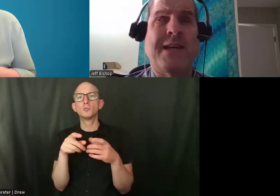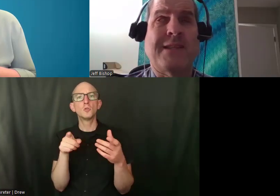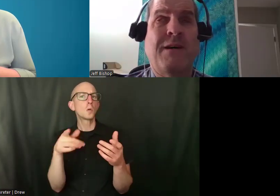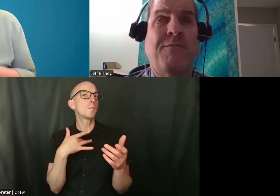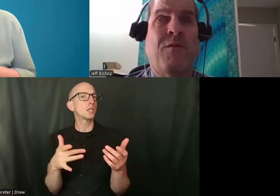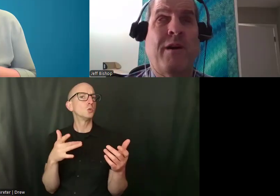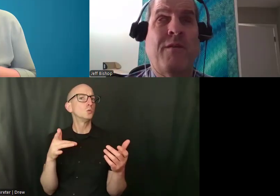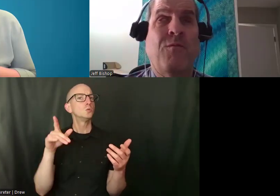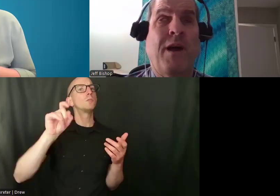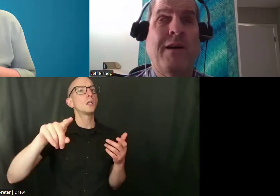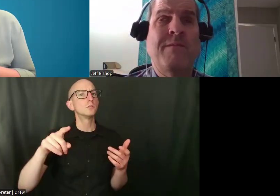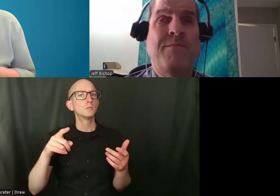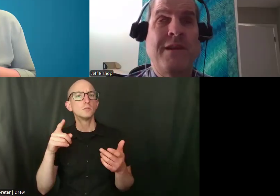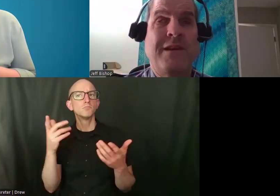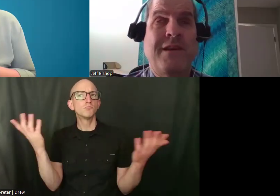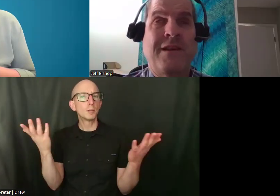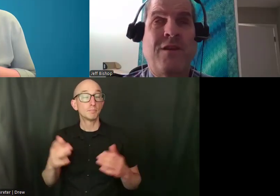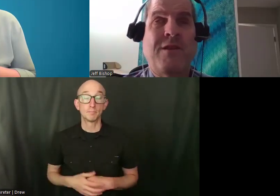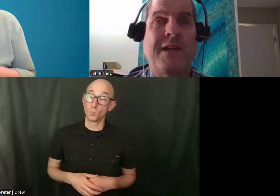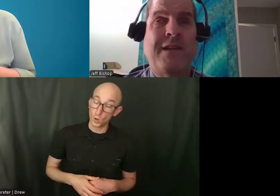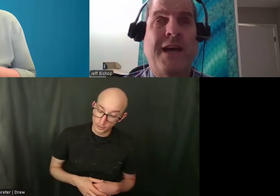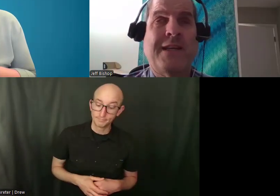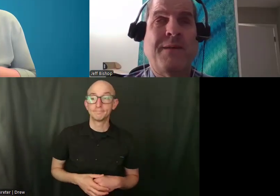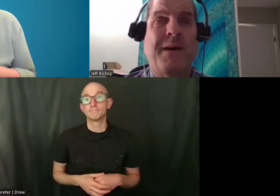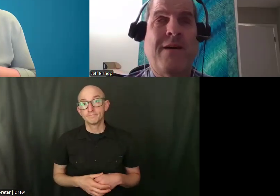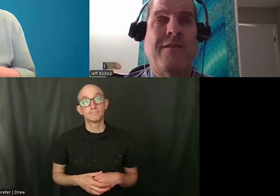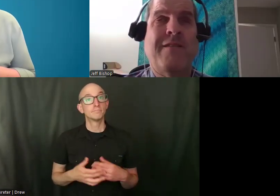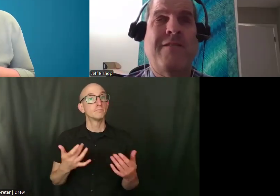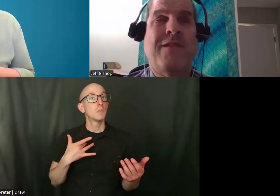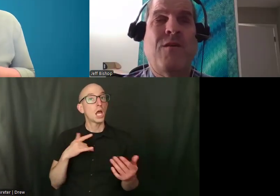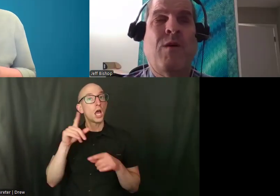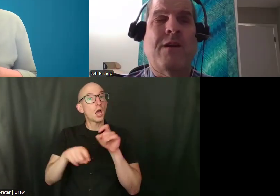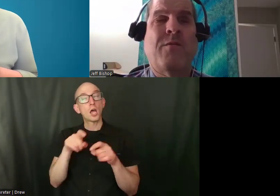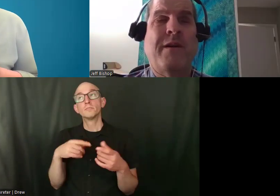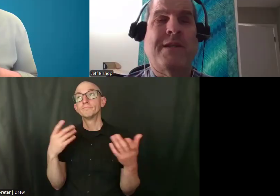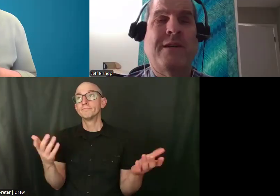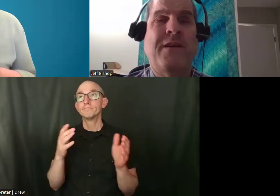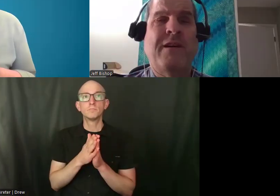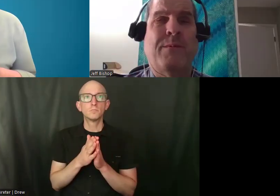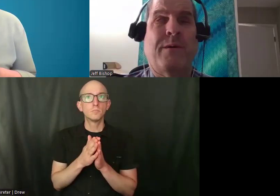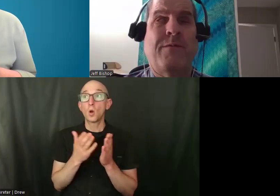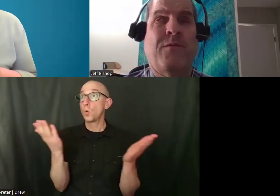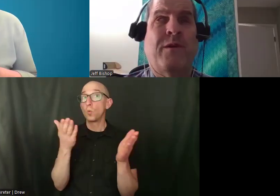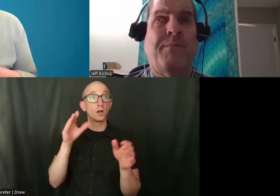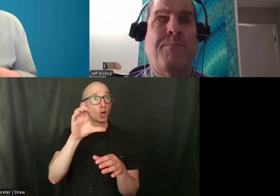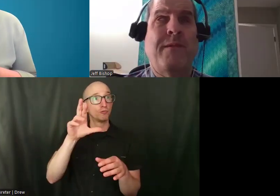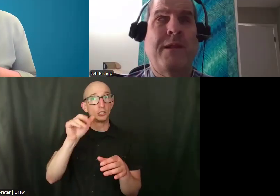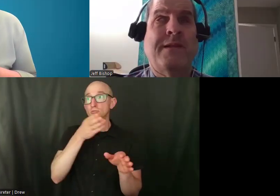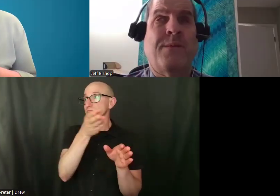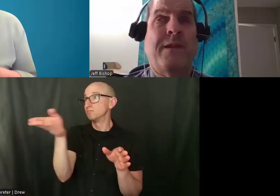to ask for? Well, you tend to ask about what careers are available